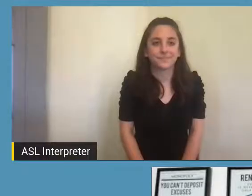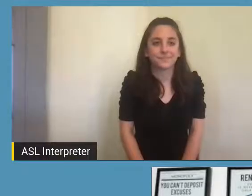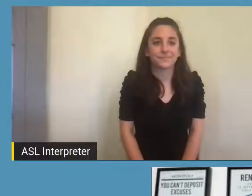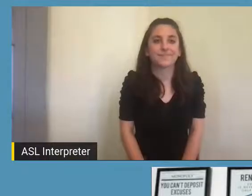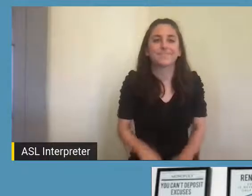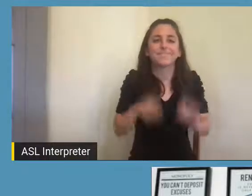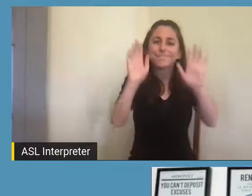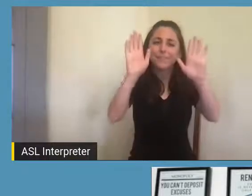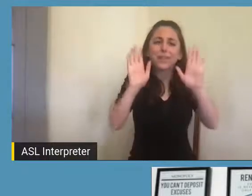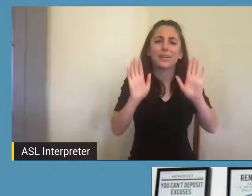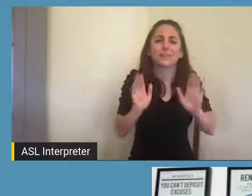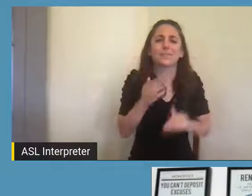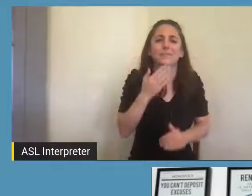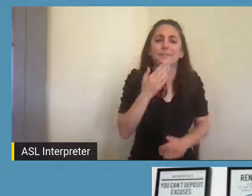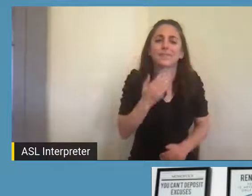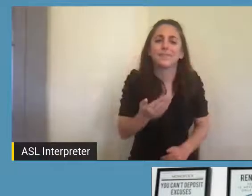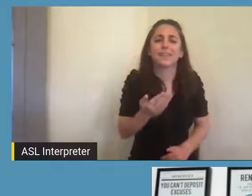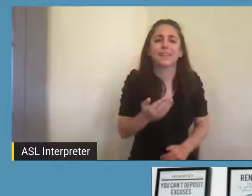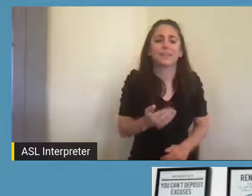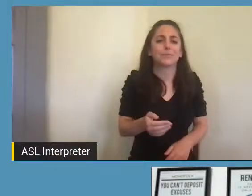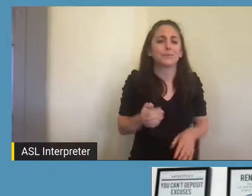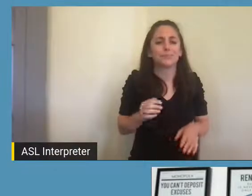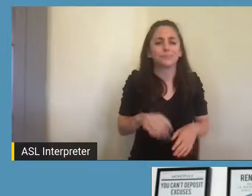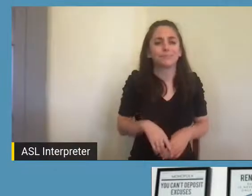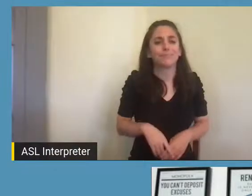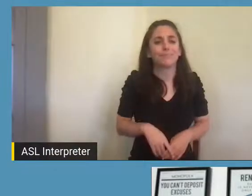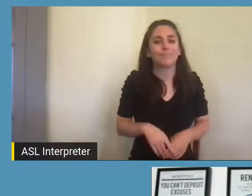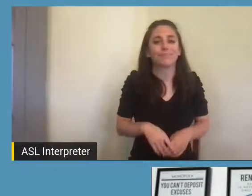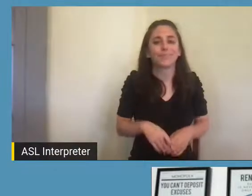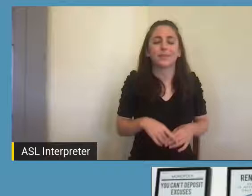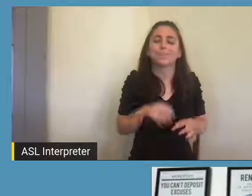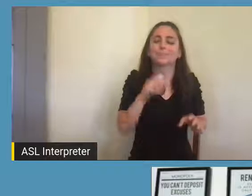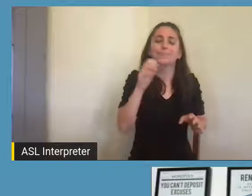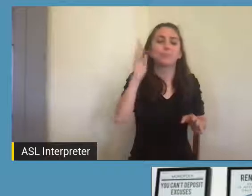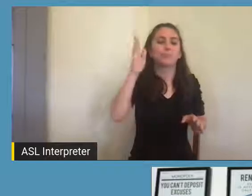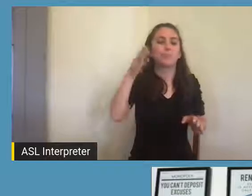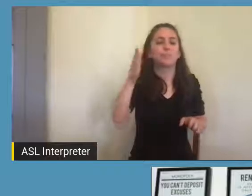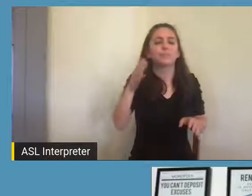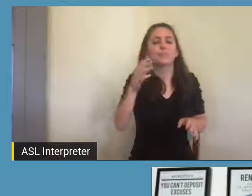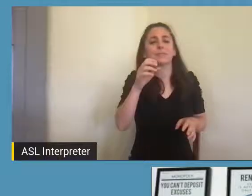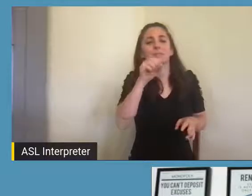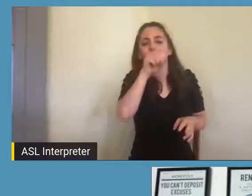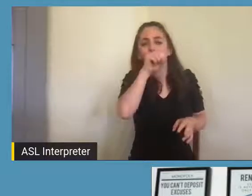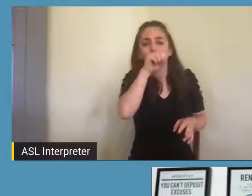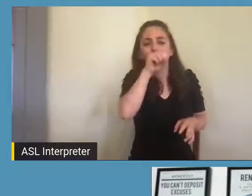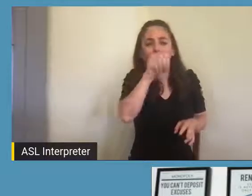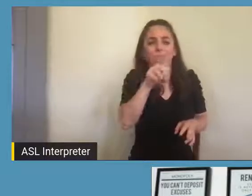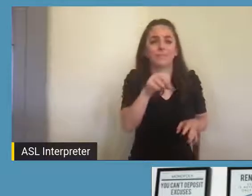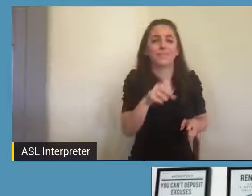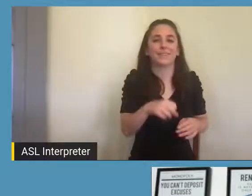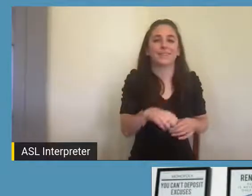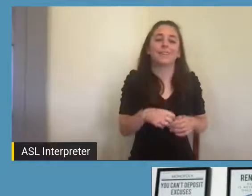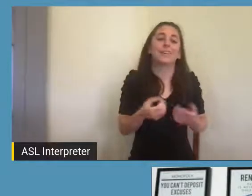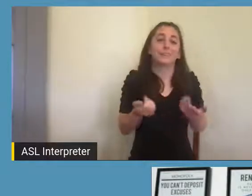Awesome. Thank you so much, Elena. That was great. I love listening to these sessions. I always say that I am the target audience